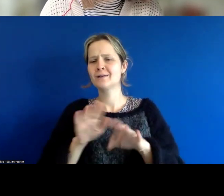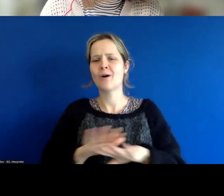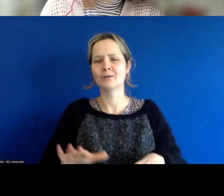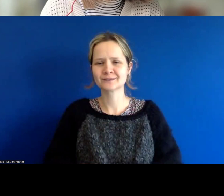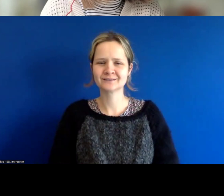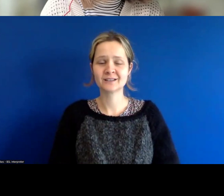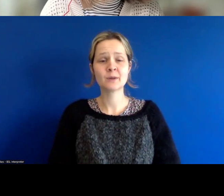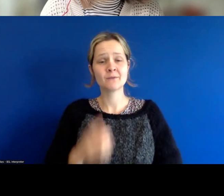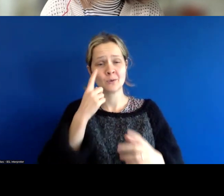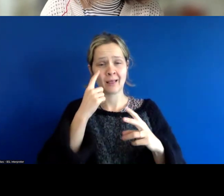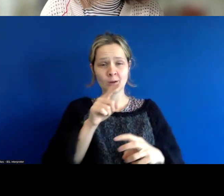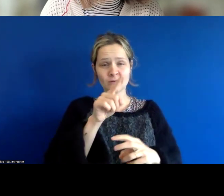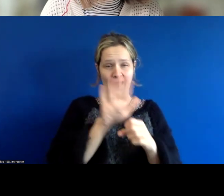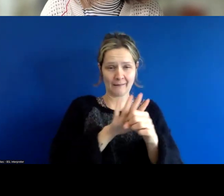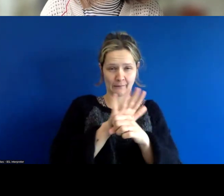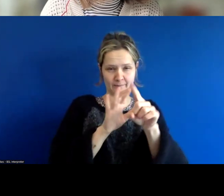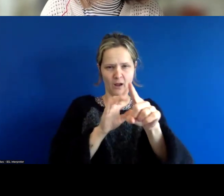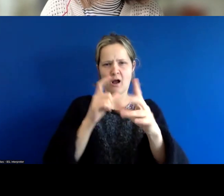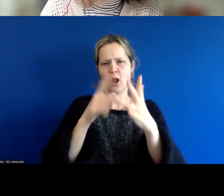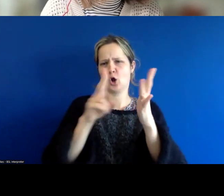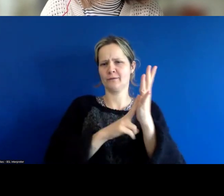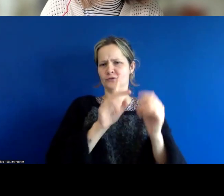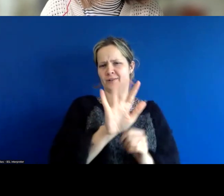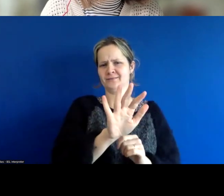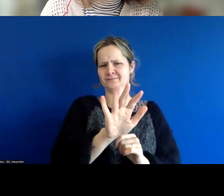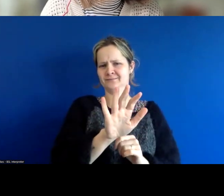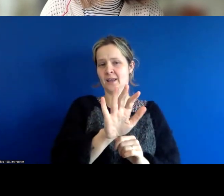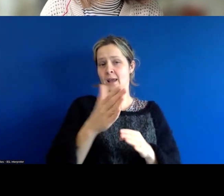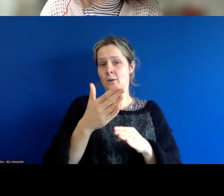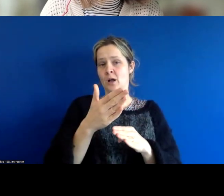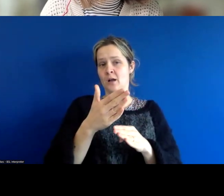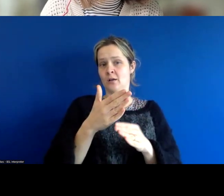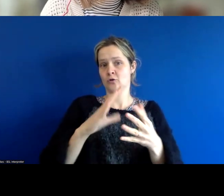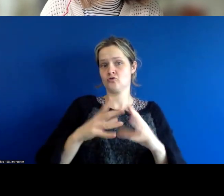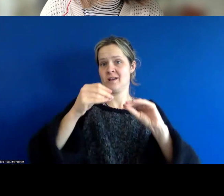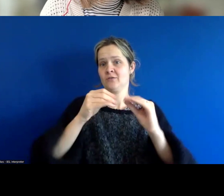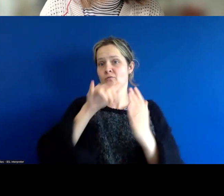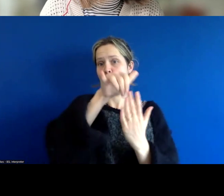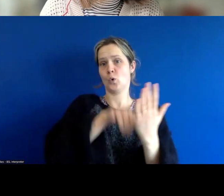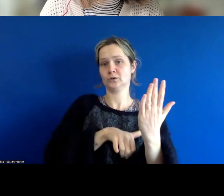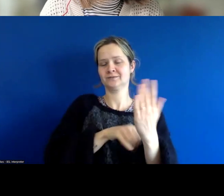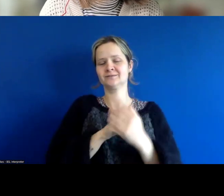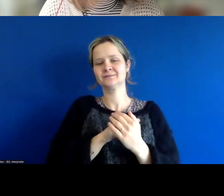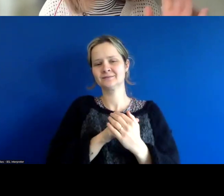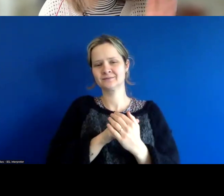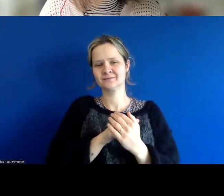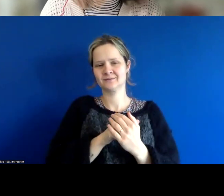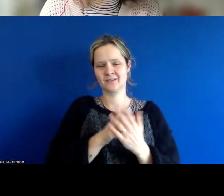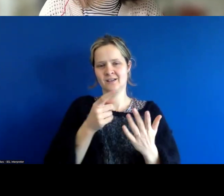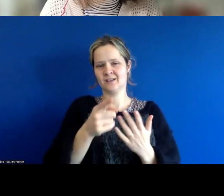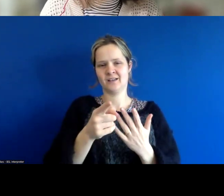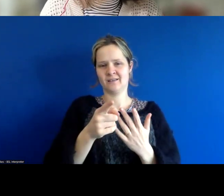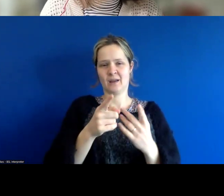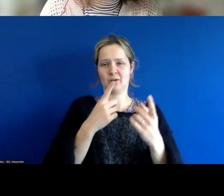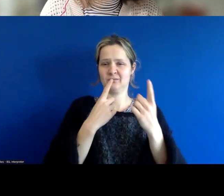area you're looking at, there's Coventry. If you click on that, it will pre-populate a report for you, which will contain a whole range